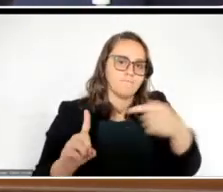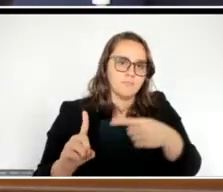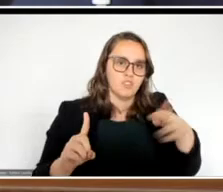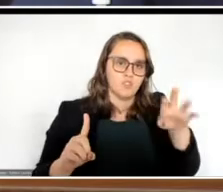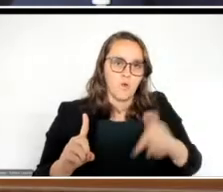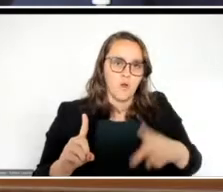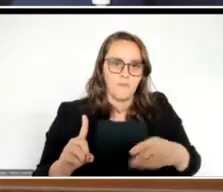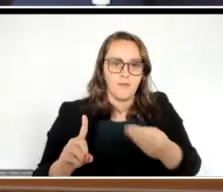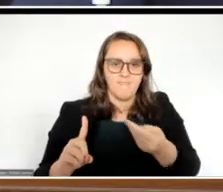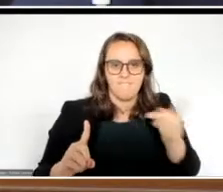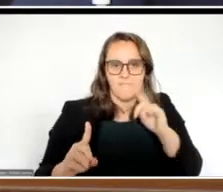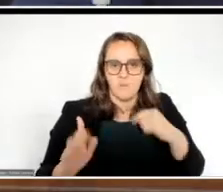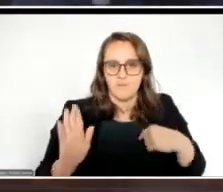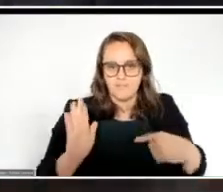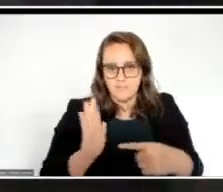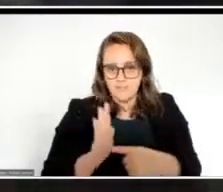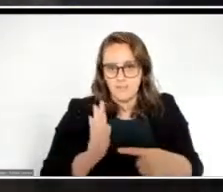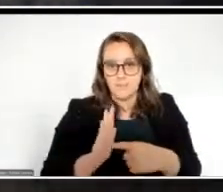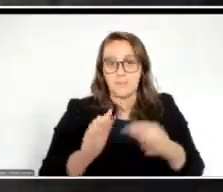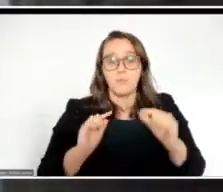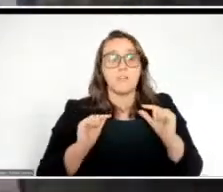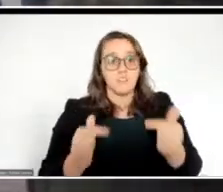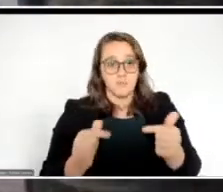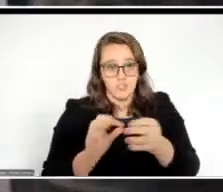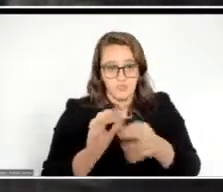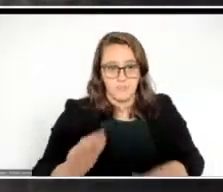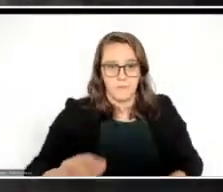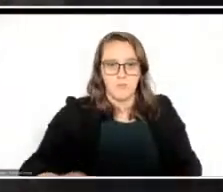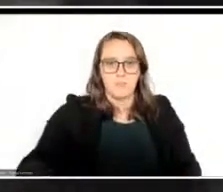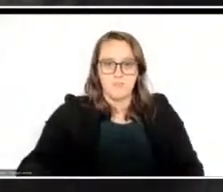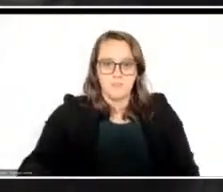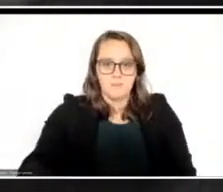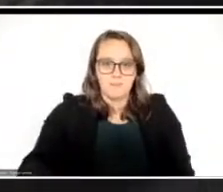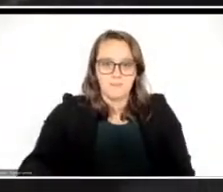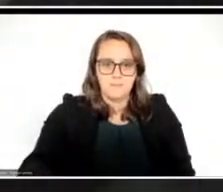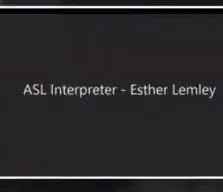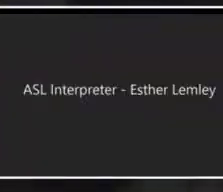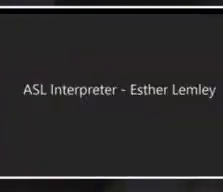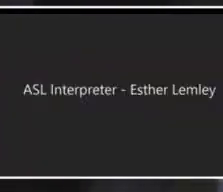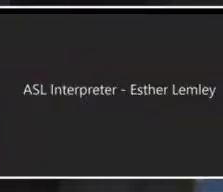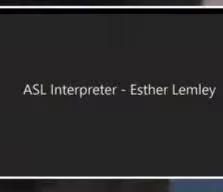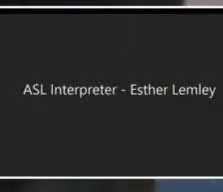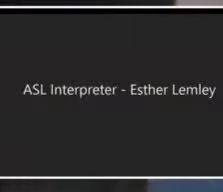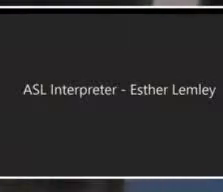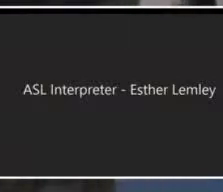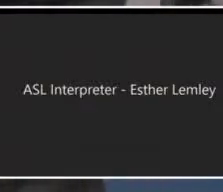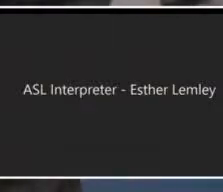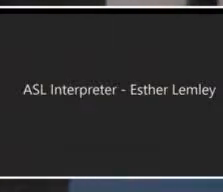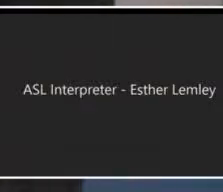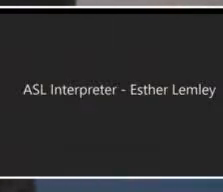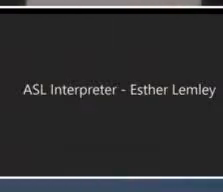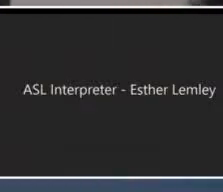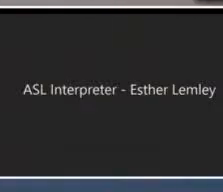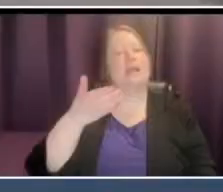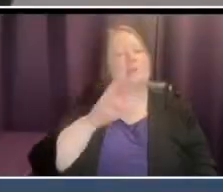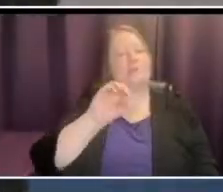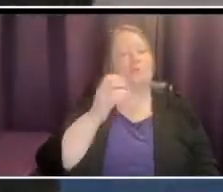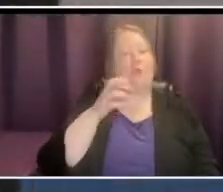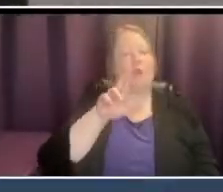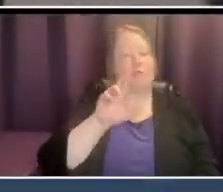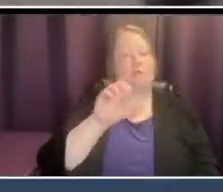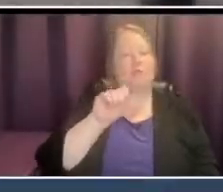examples. This is Roger Stone with Oath Keepers at the Willard Hotel on the morning of January